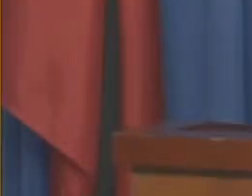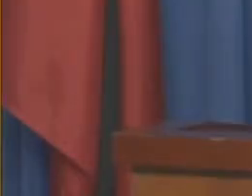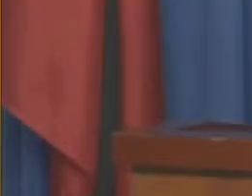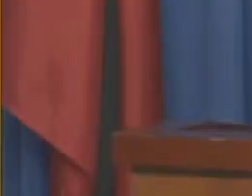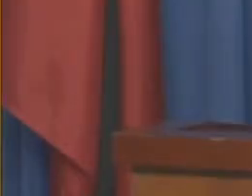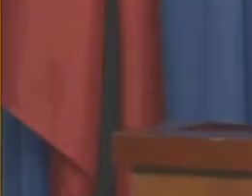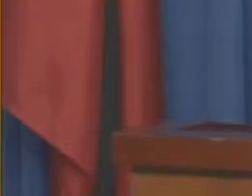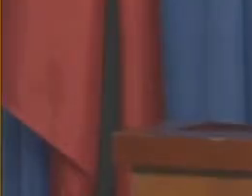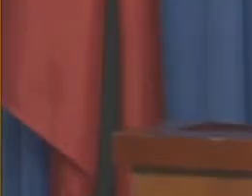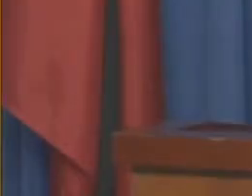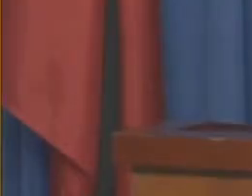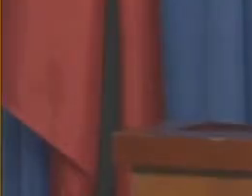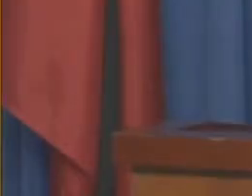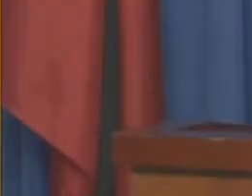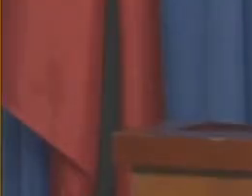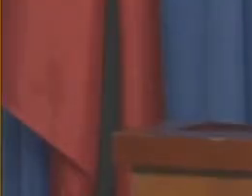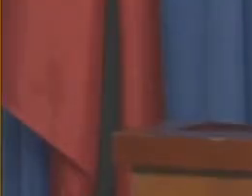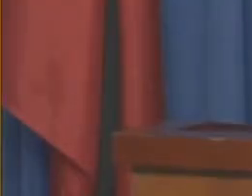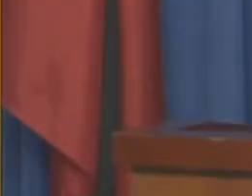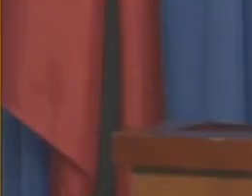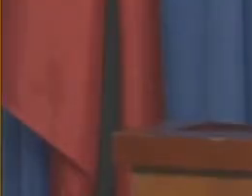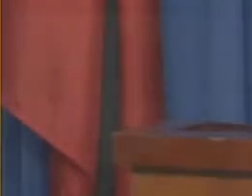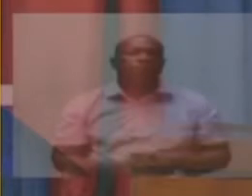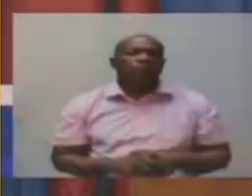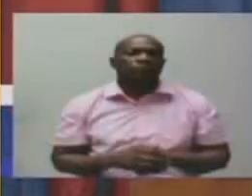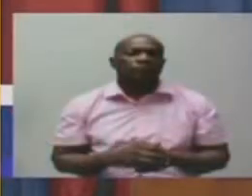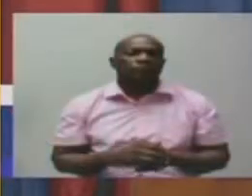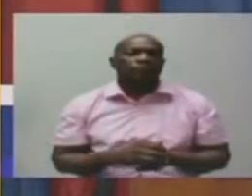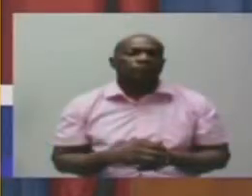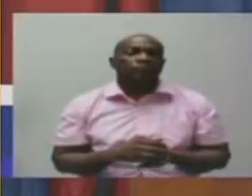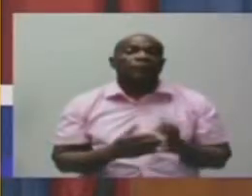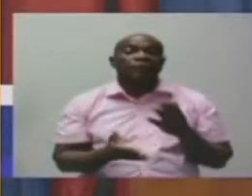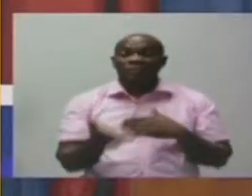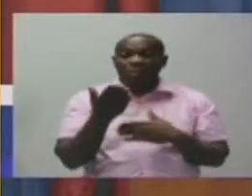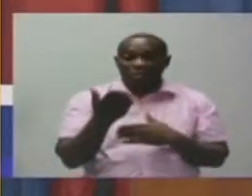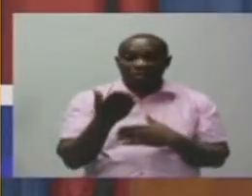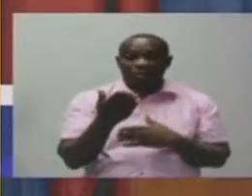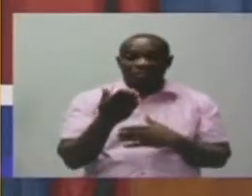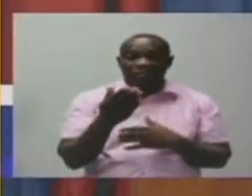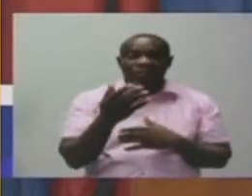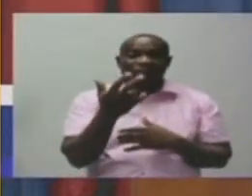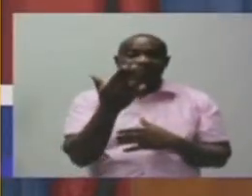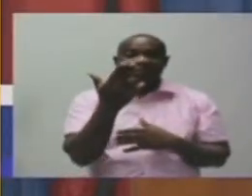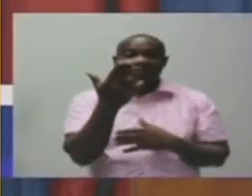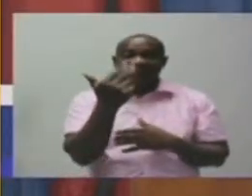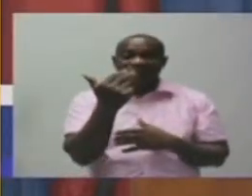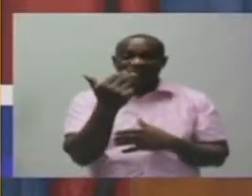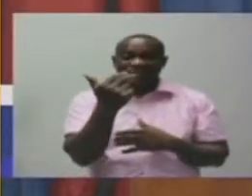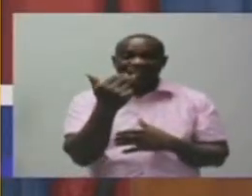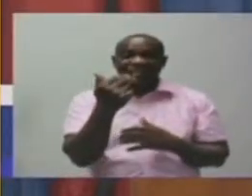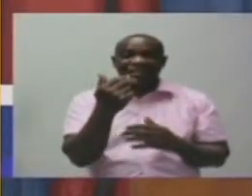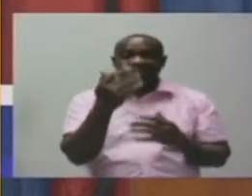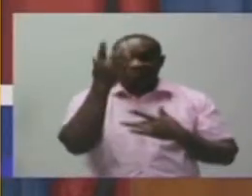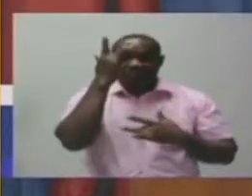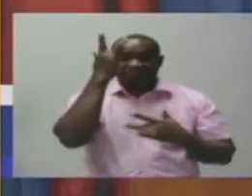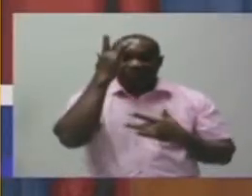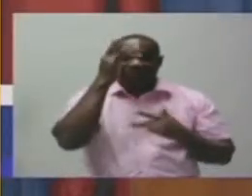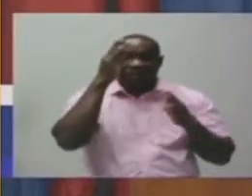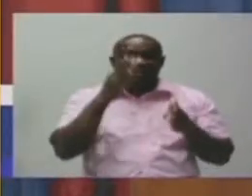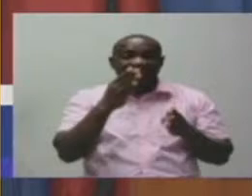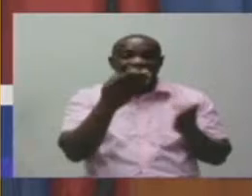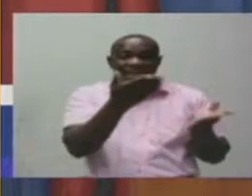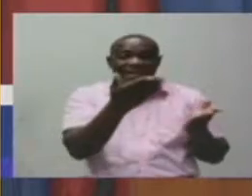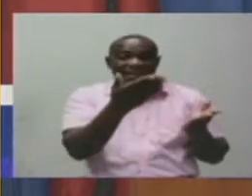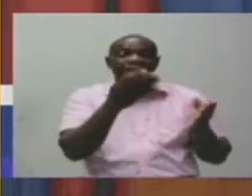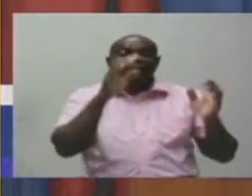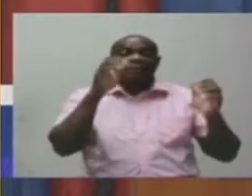transfer. 11 of them at ICU level. Of the 11 who came to the accident and emergency